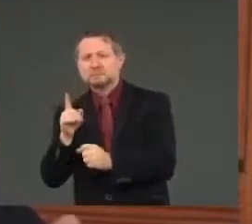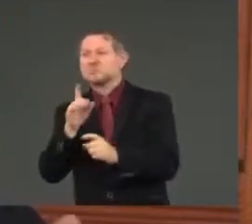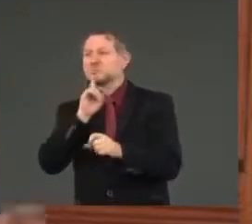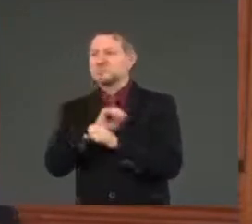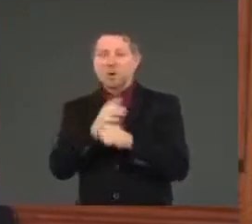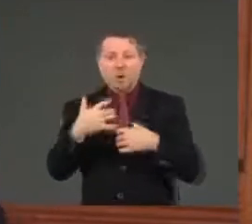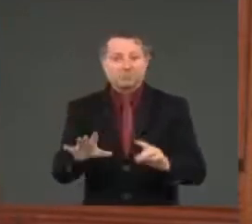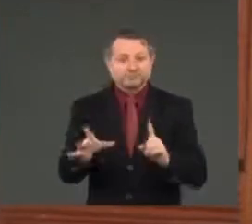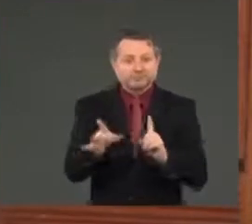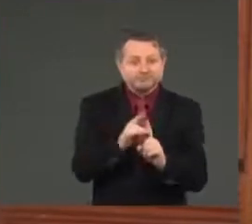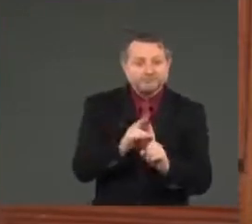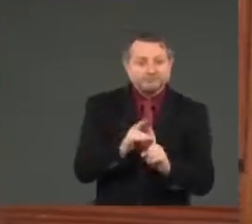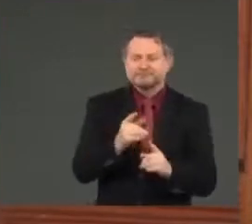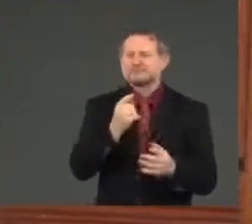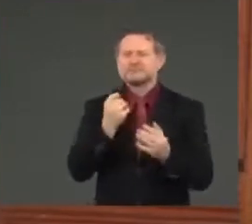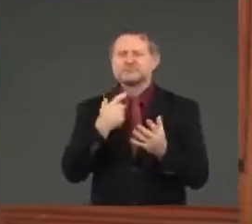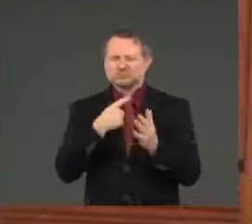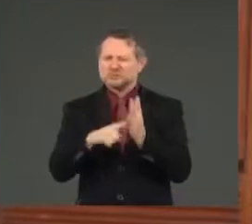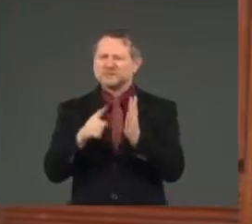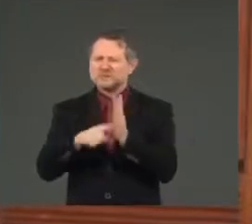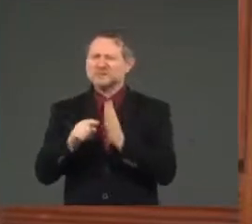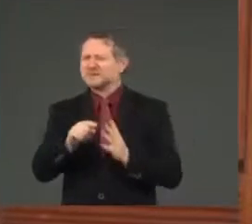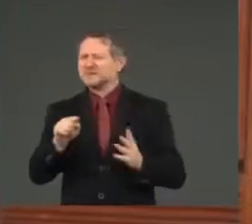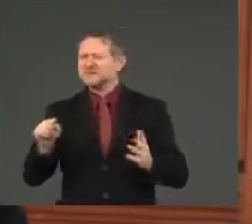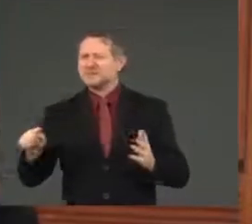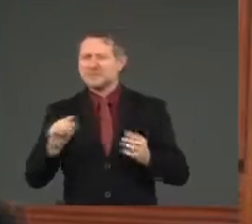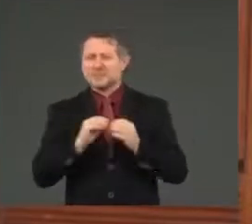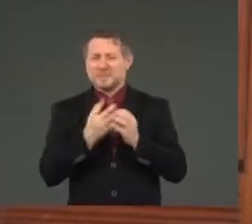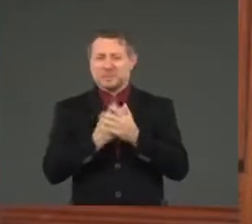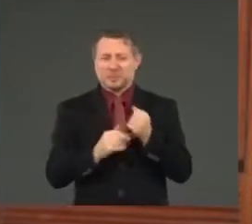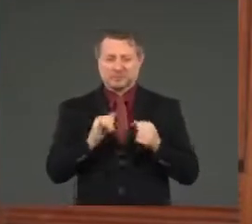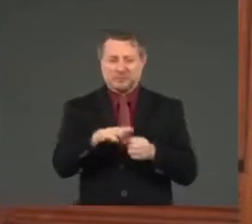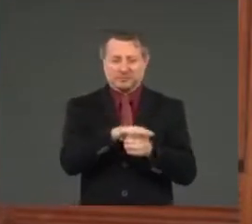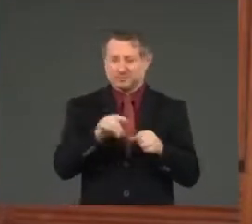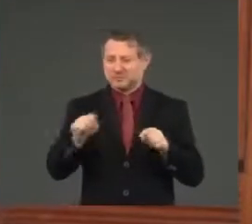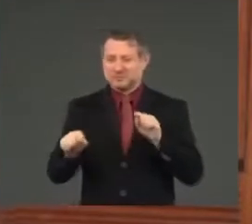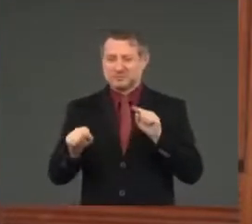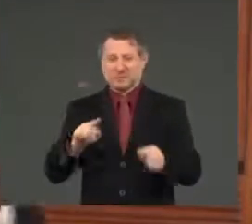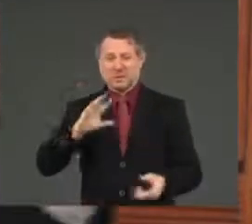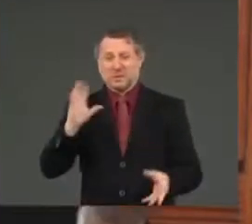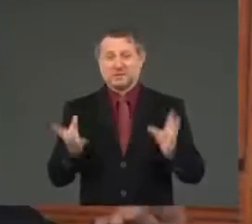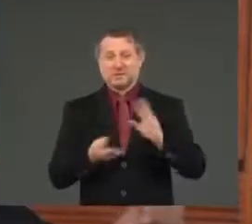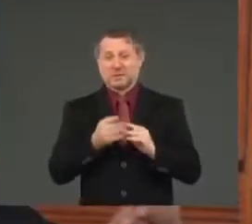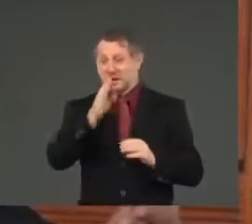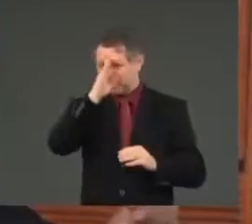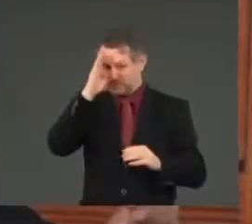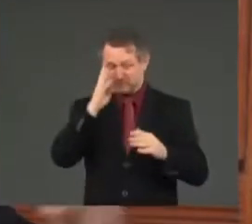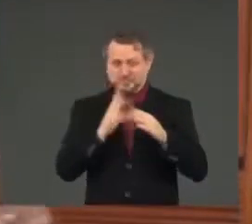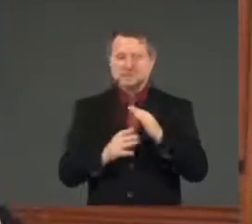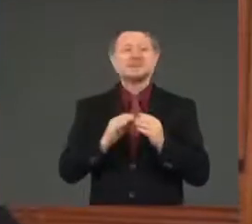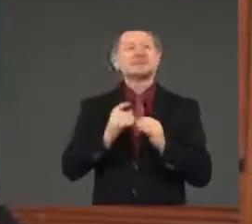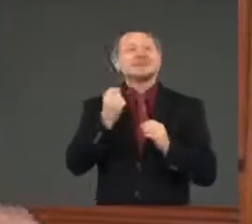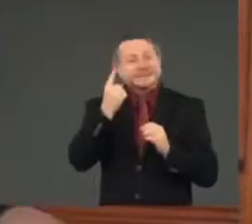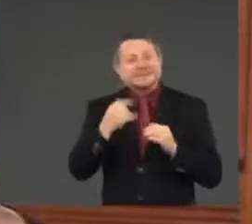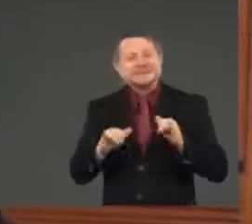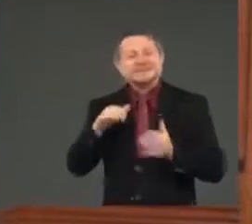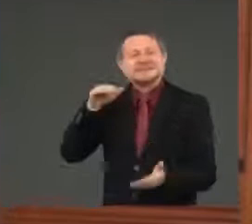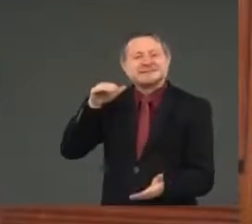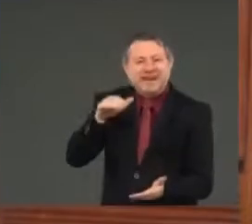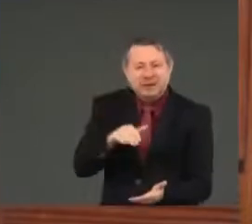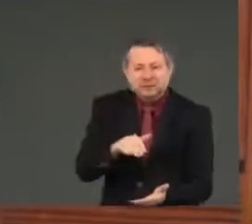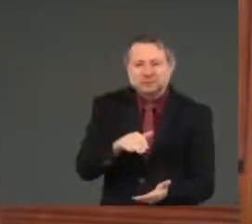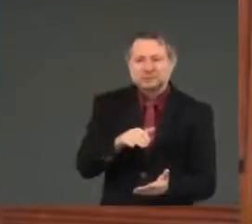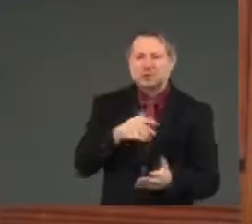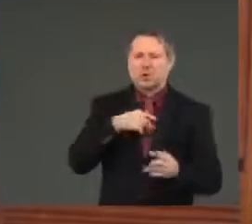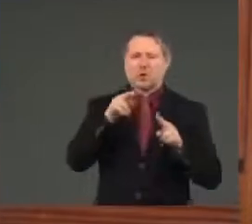to another. The gross hospitalization rate in both of those regions right now are down, so that's a good sign. That means new people aren't walking in the door. So we look at all of these